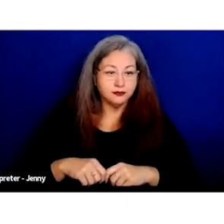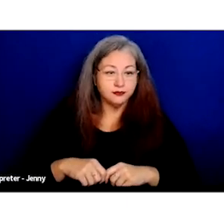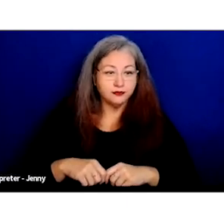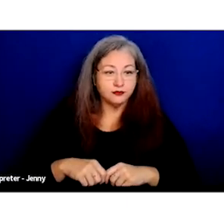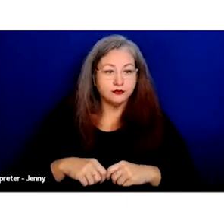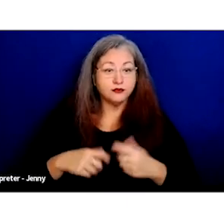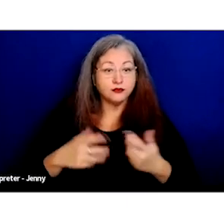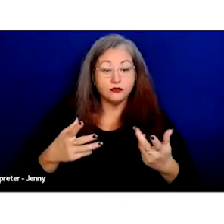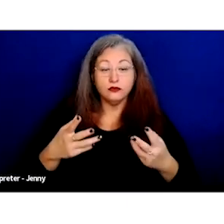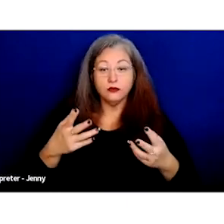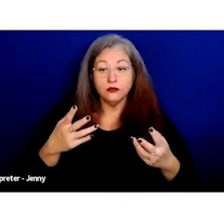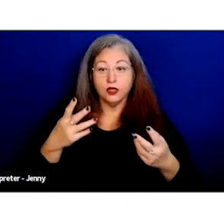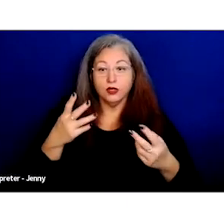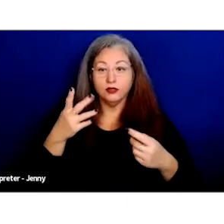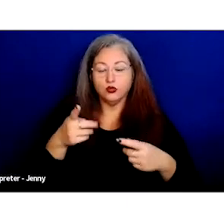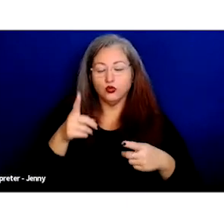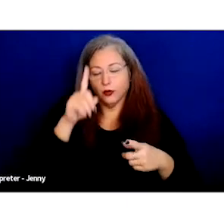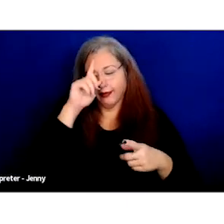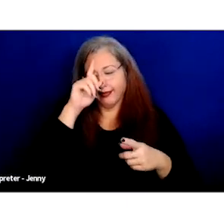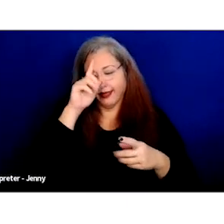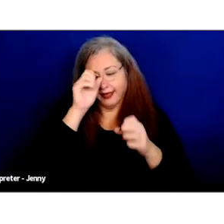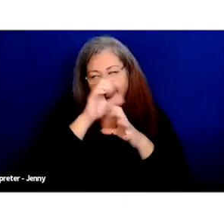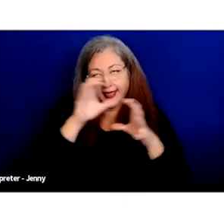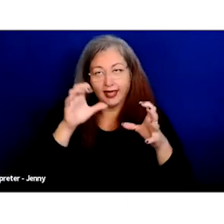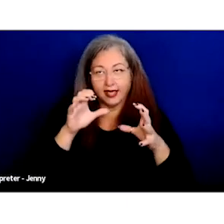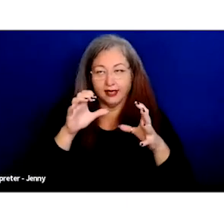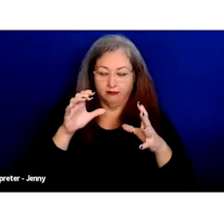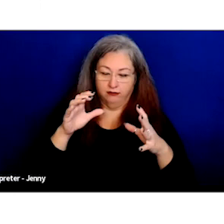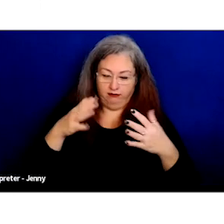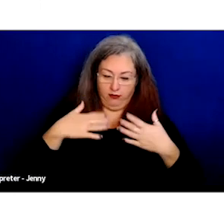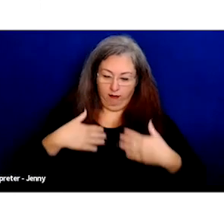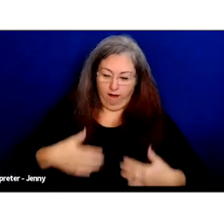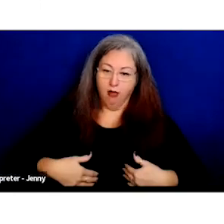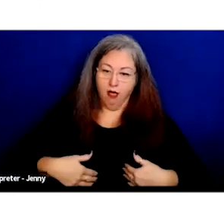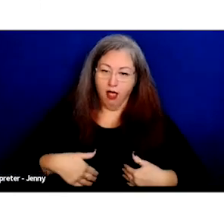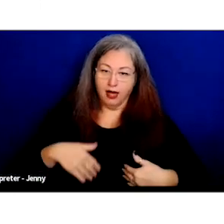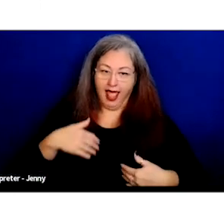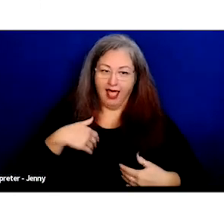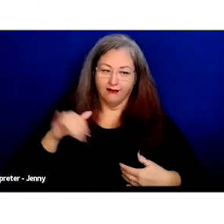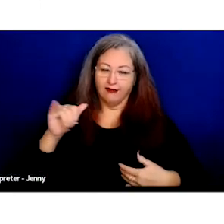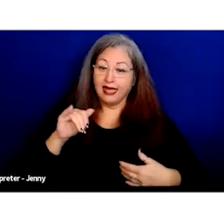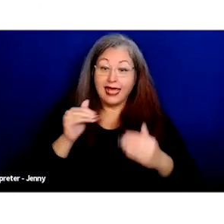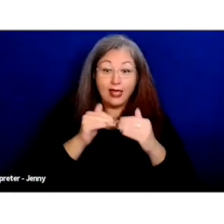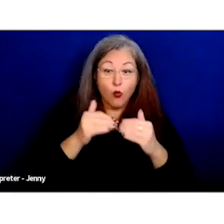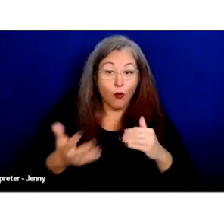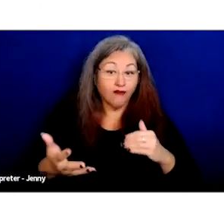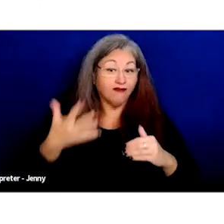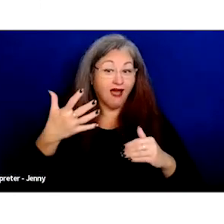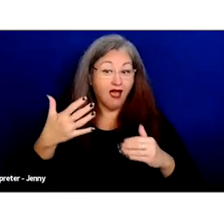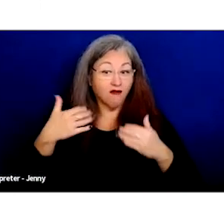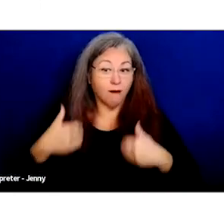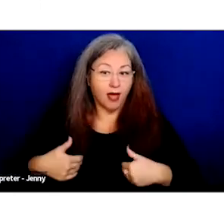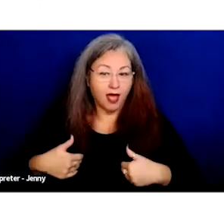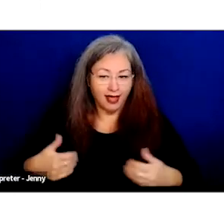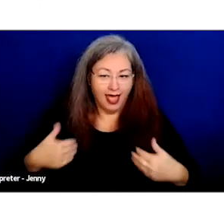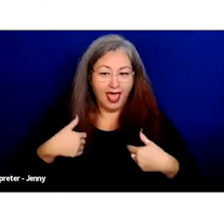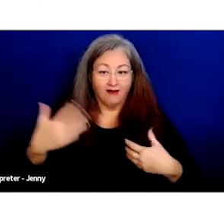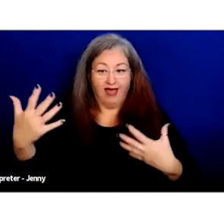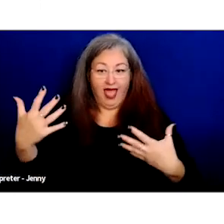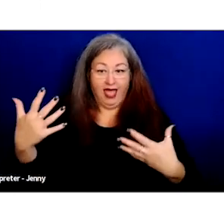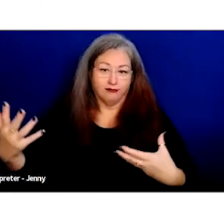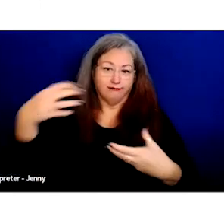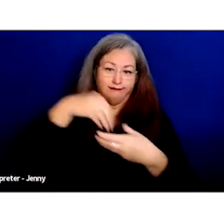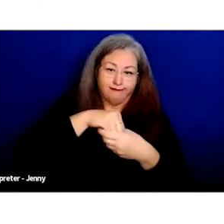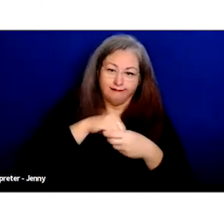let's look at and think about the human body as 5 bodies, right? There are 5 bodies that make us